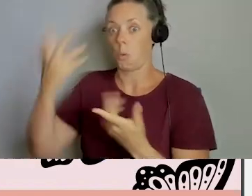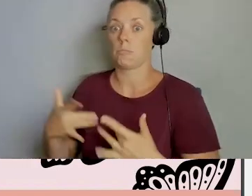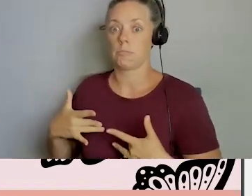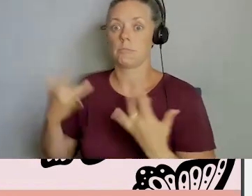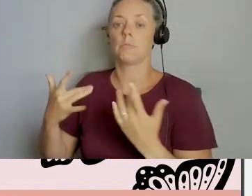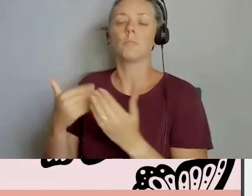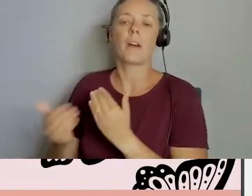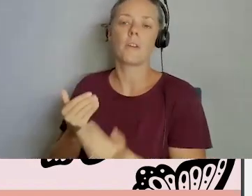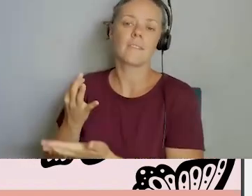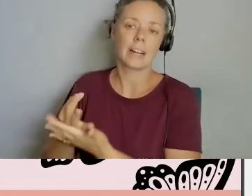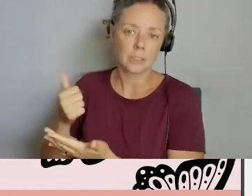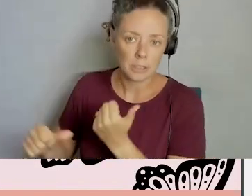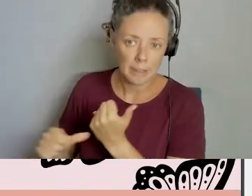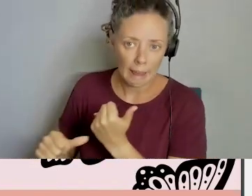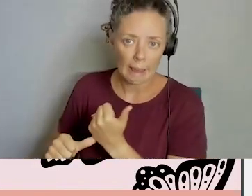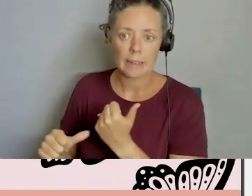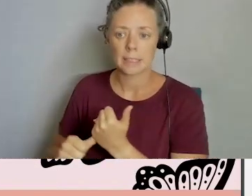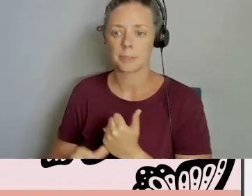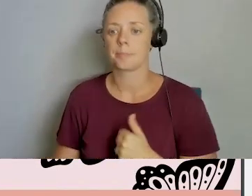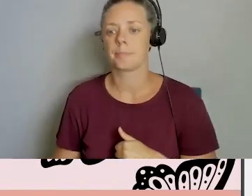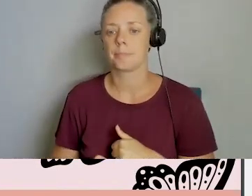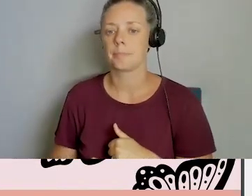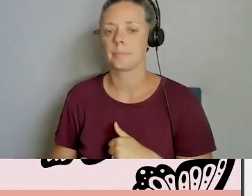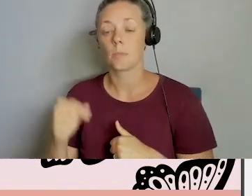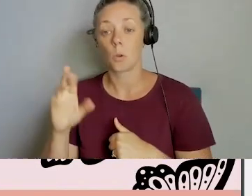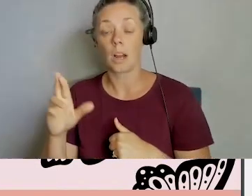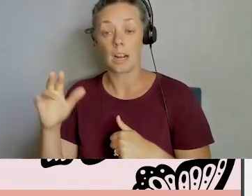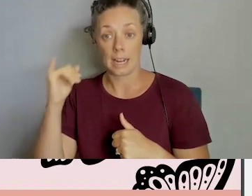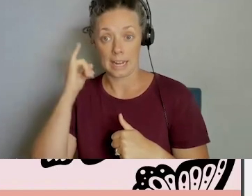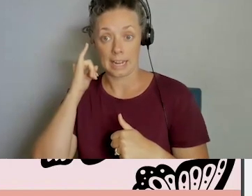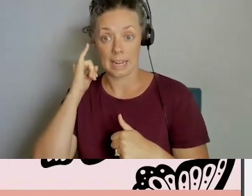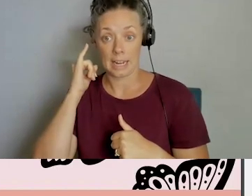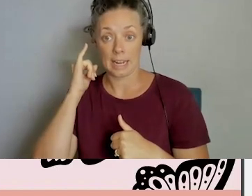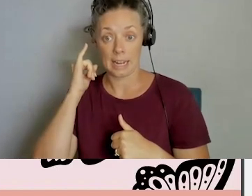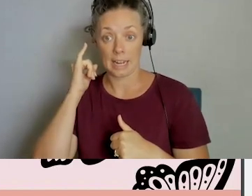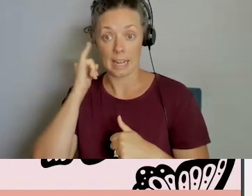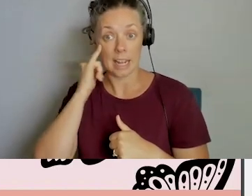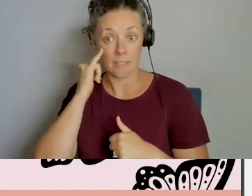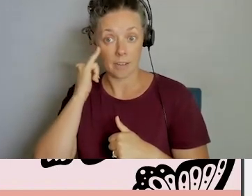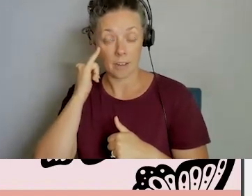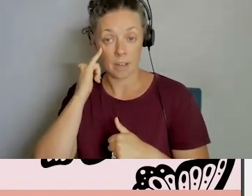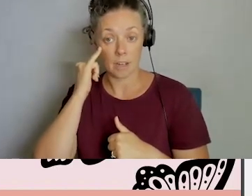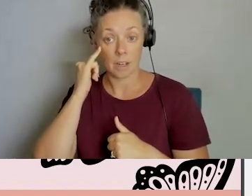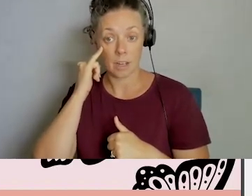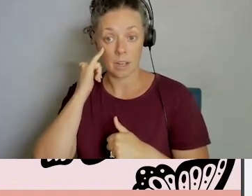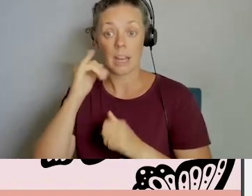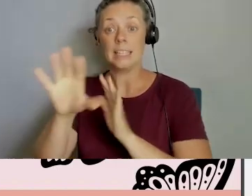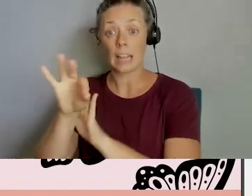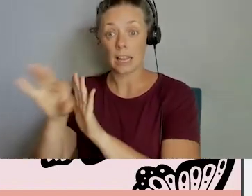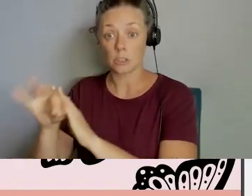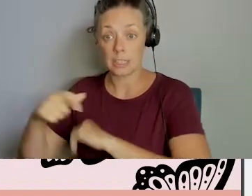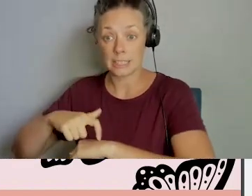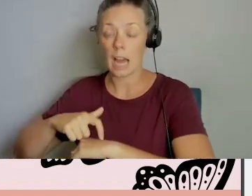financial aid, but especially when there is election time, our students tend to be very anxious and very worried of what's going to